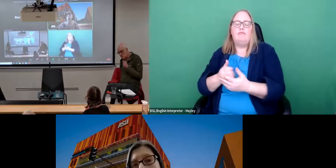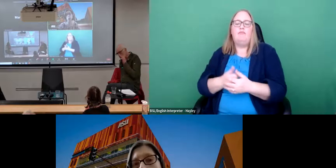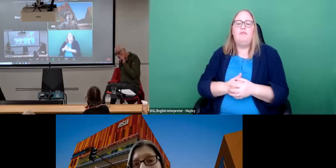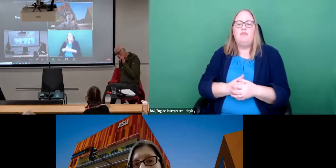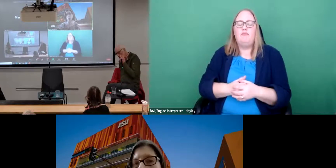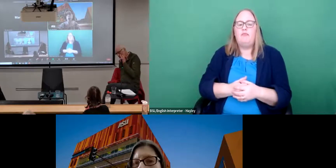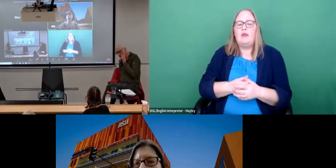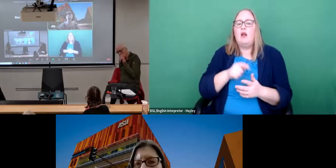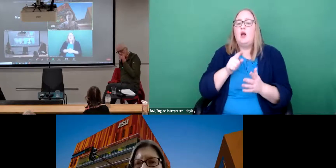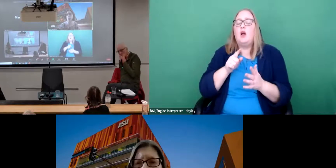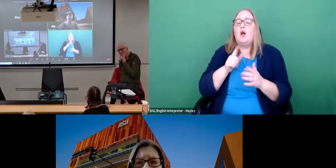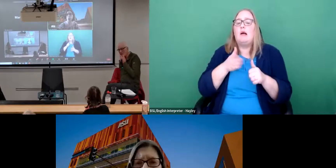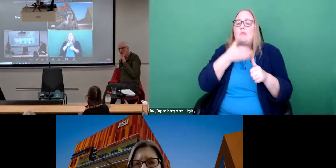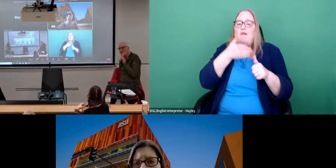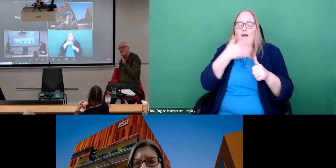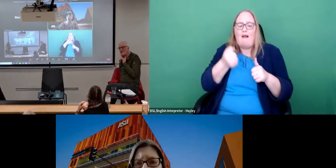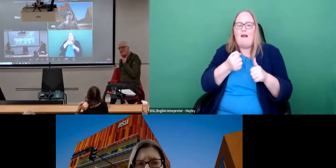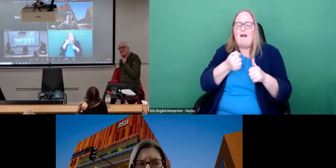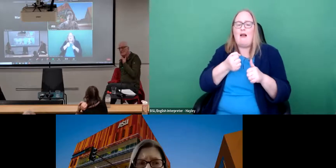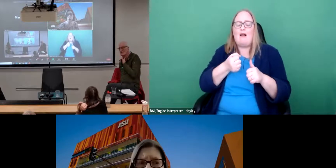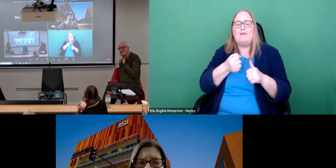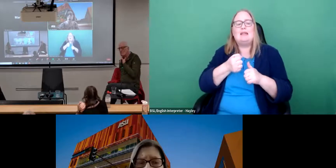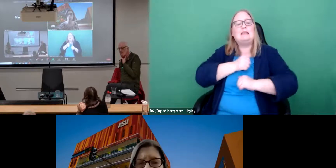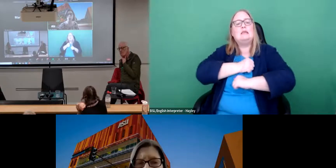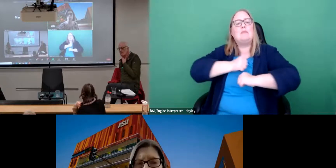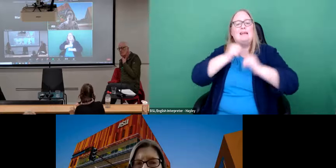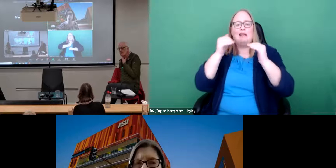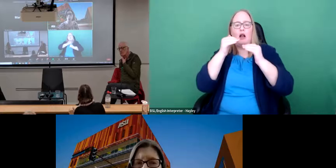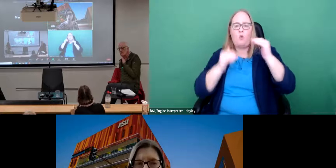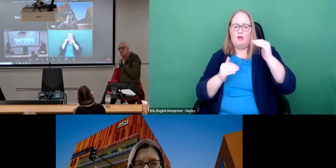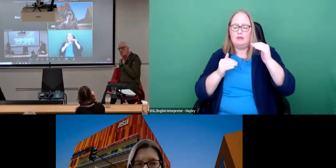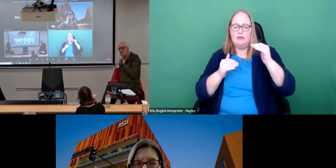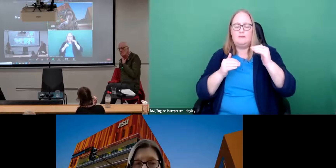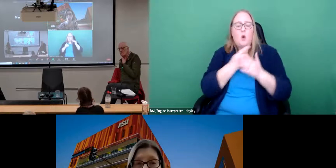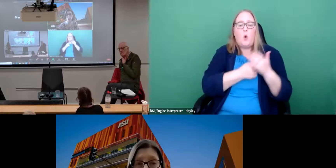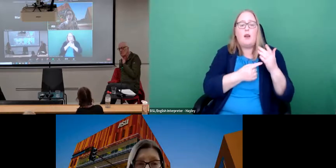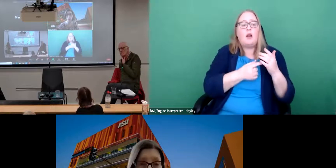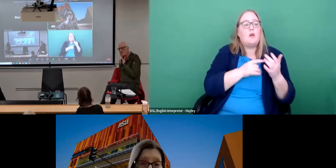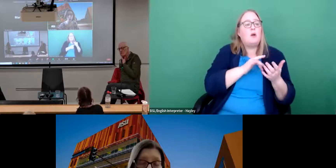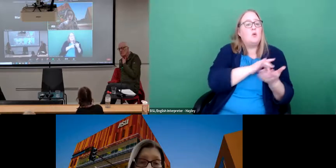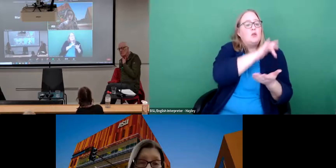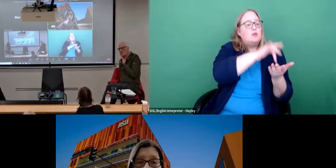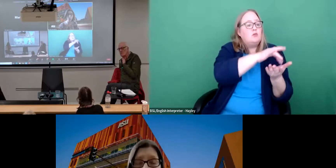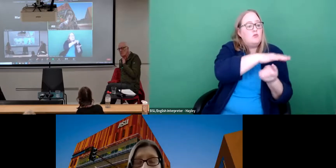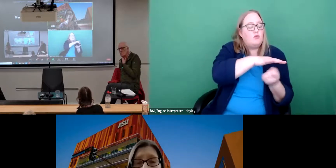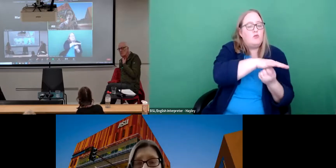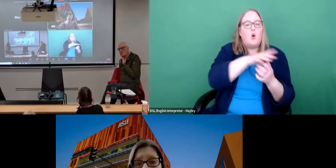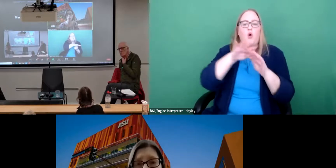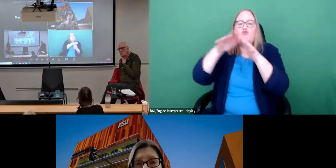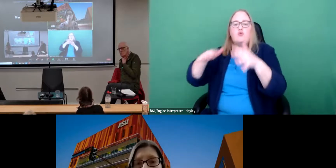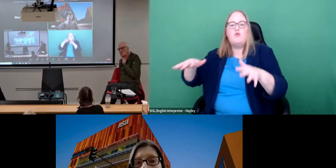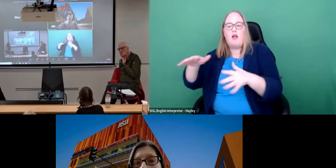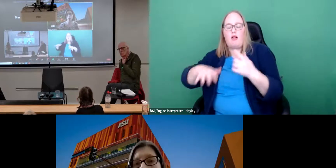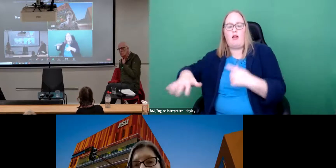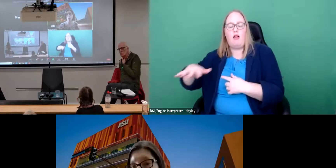spatial inequality, not only between urban and rural areas, but also across cities and within them at the neighborhood